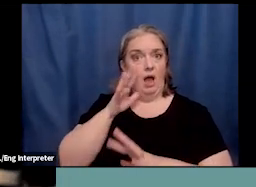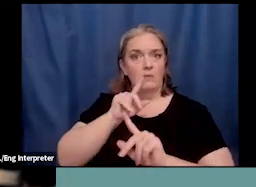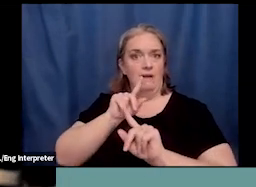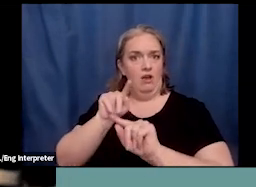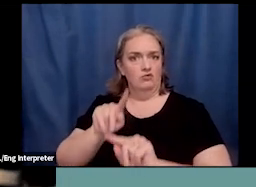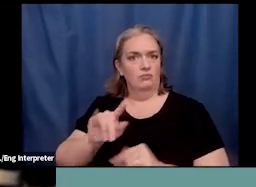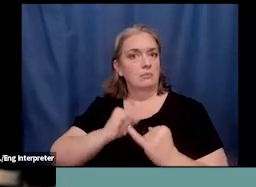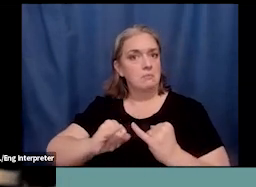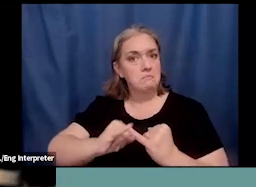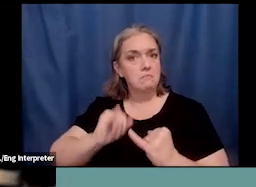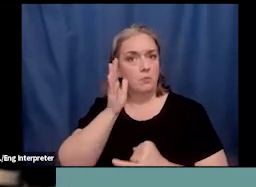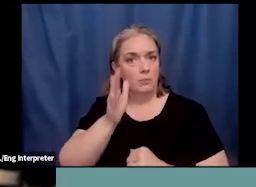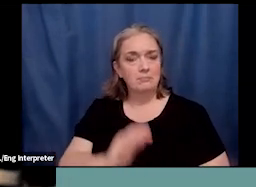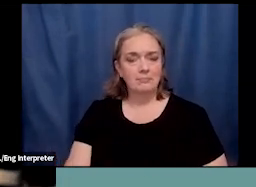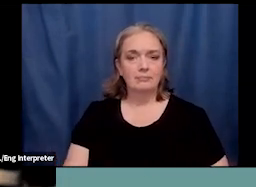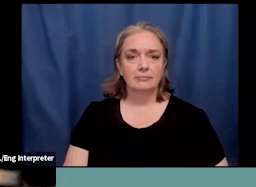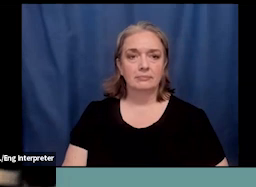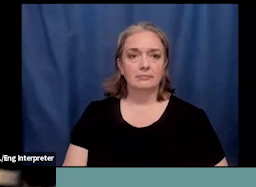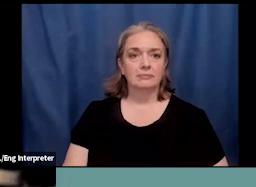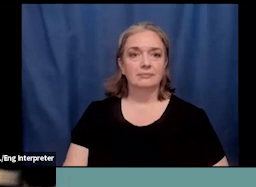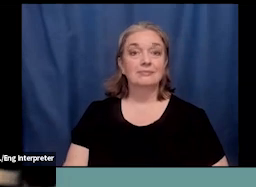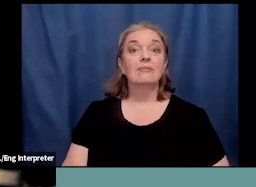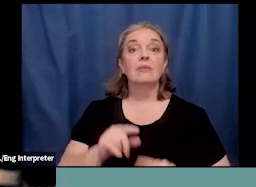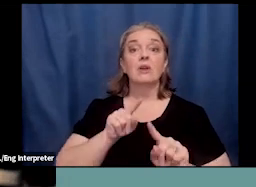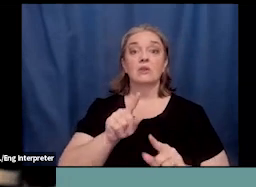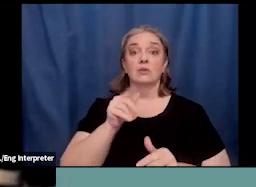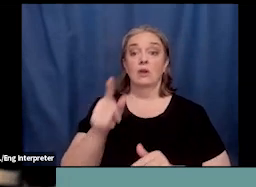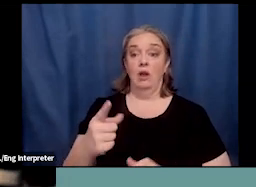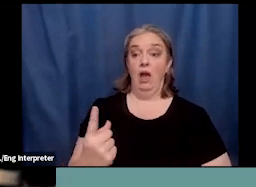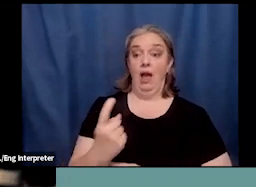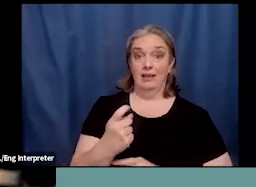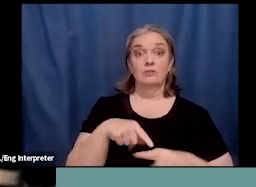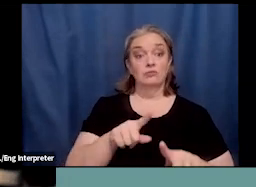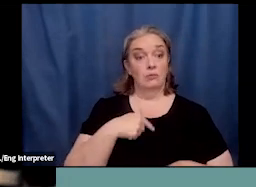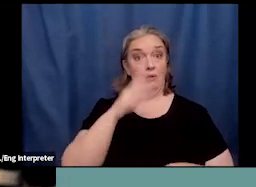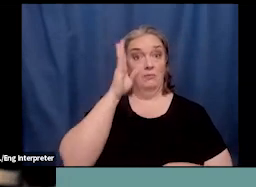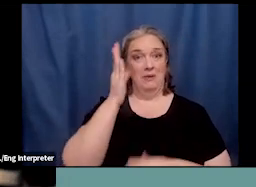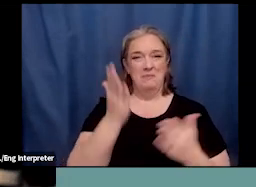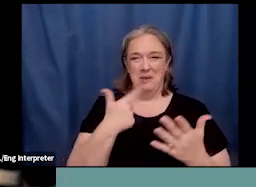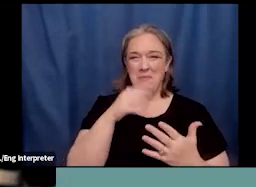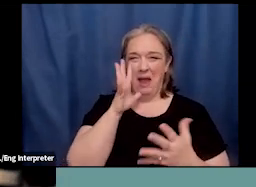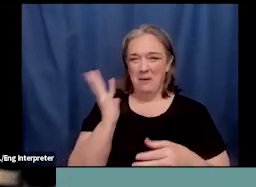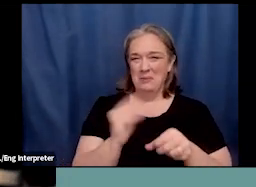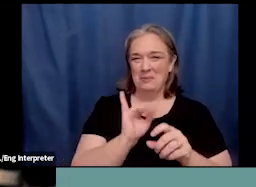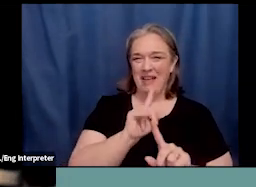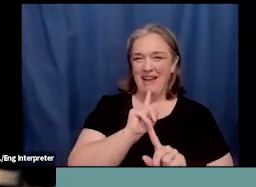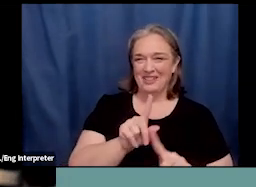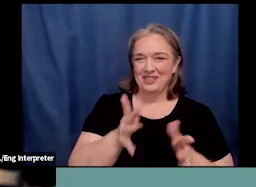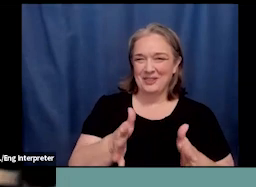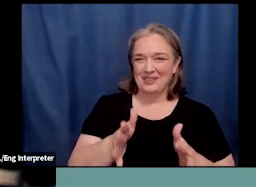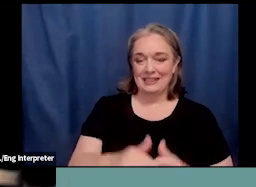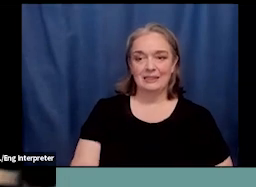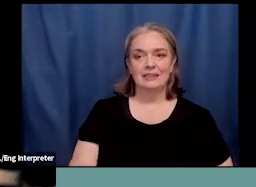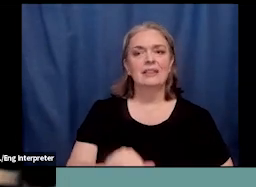of this presentation. And your question might get answered along the way as we go. I would say that if your question is